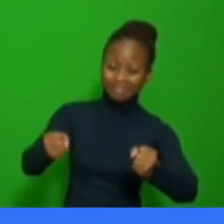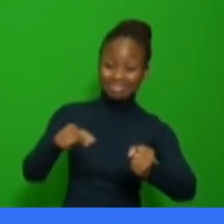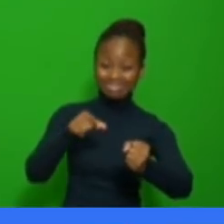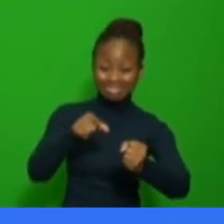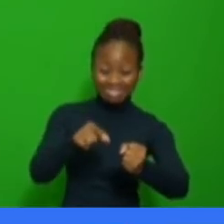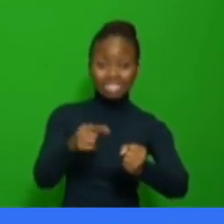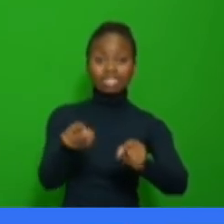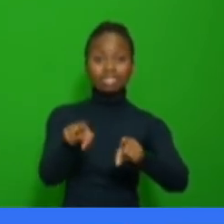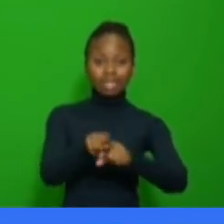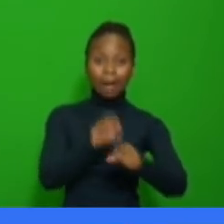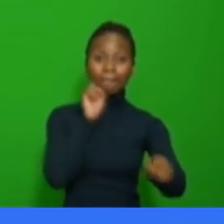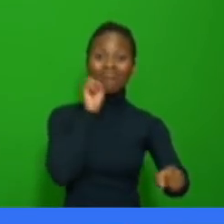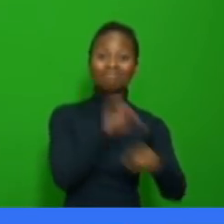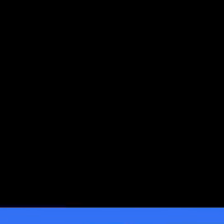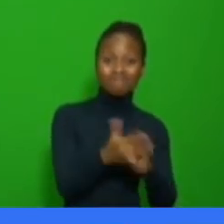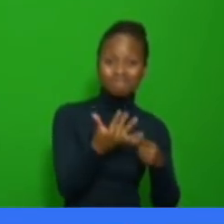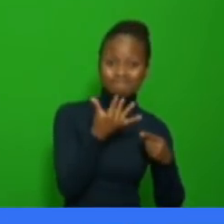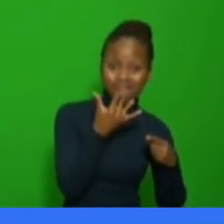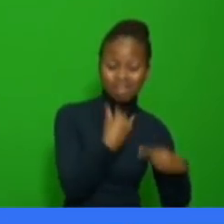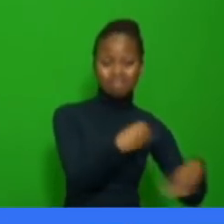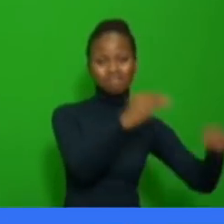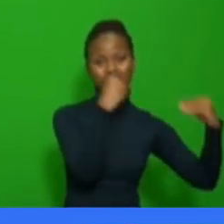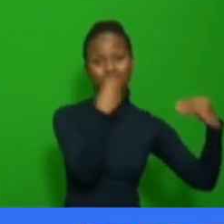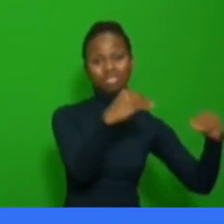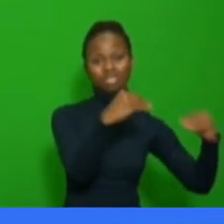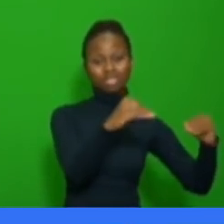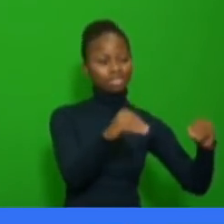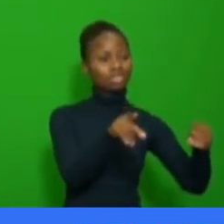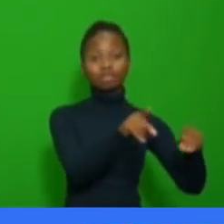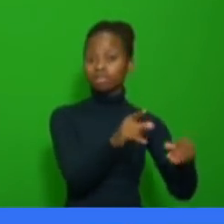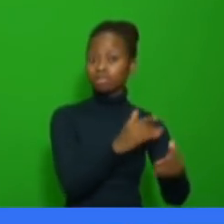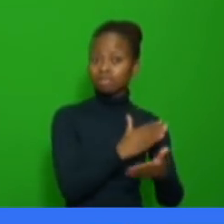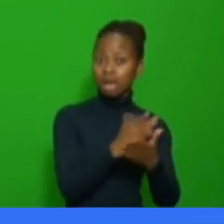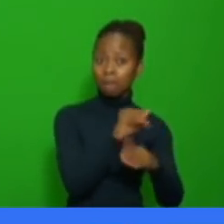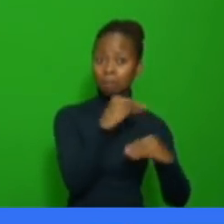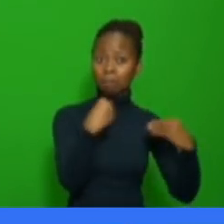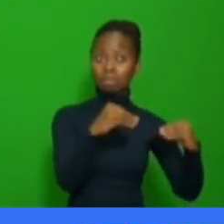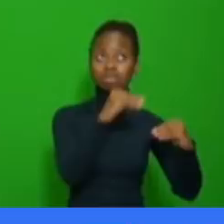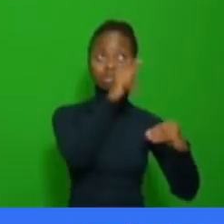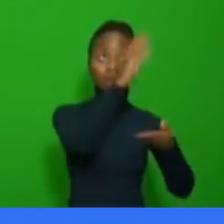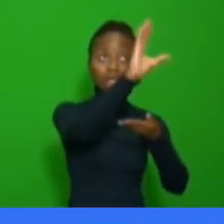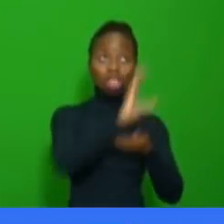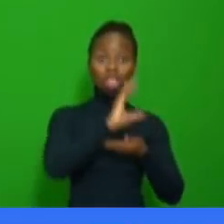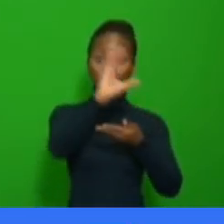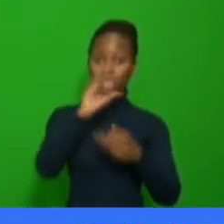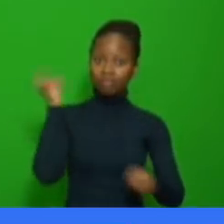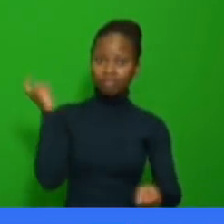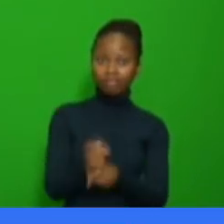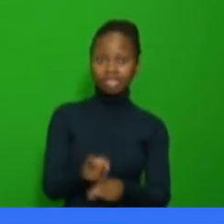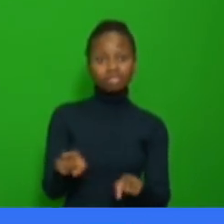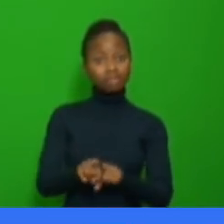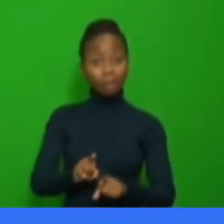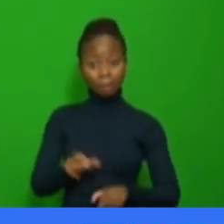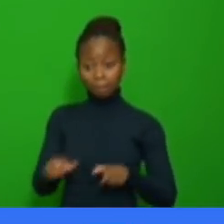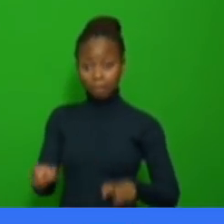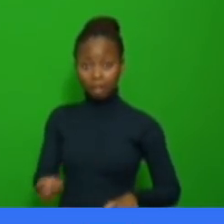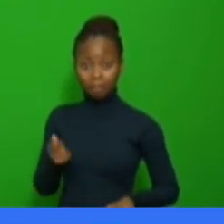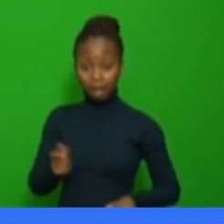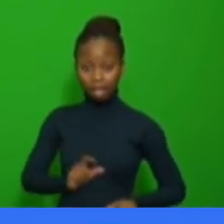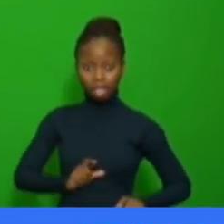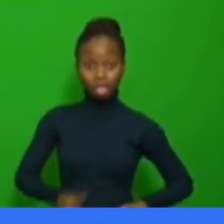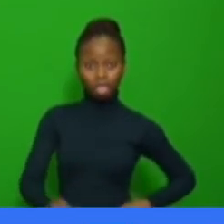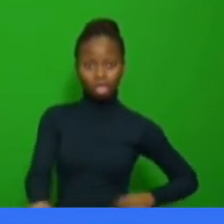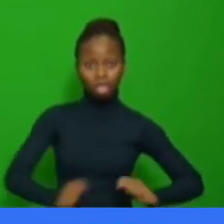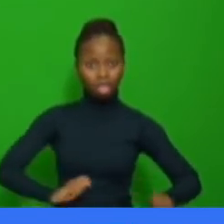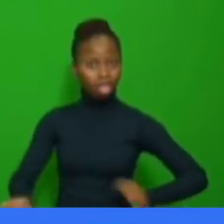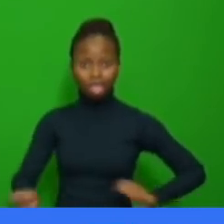into business and consumer confidence, and we have seen that business and consumer confidence